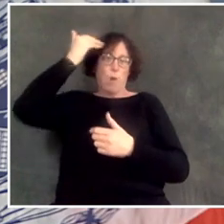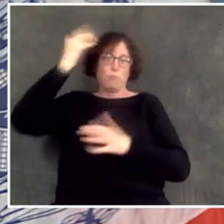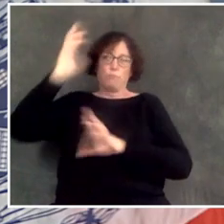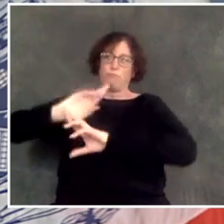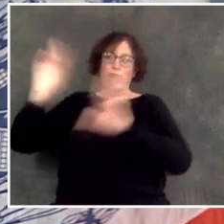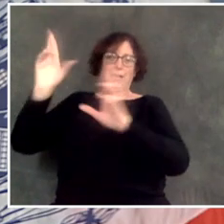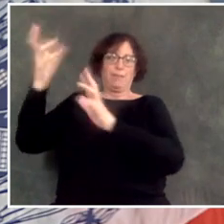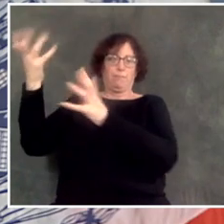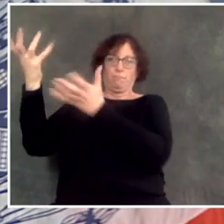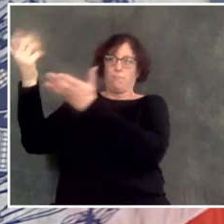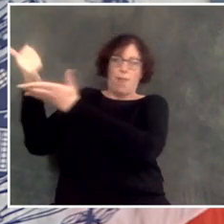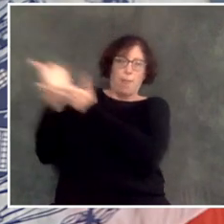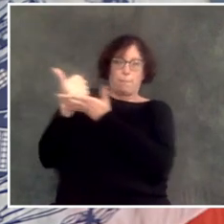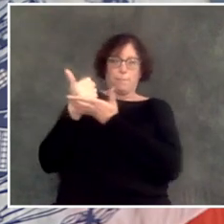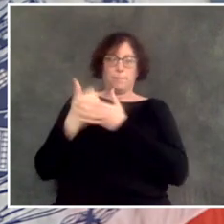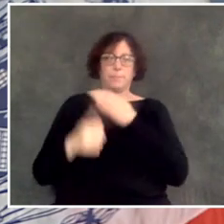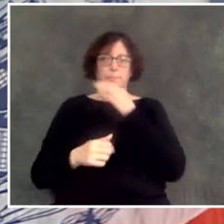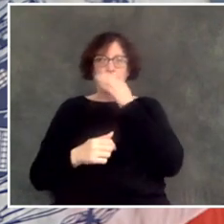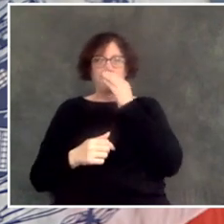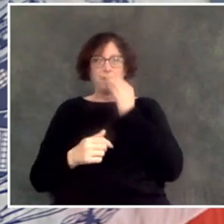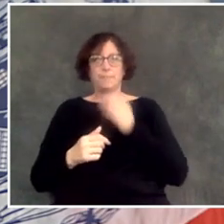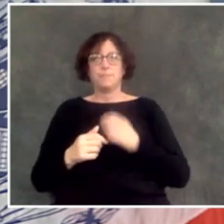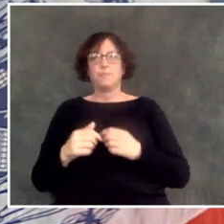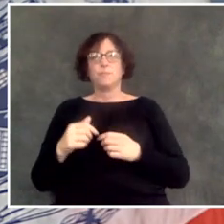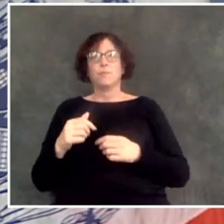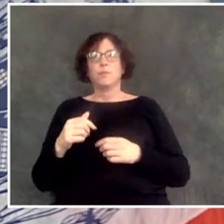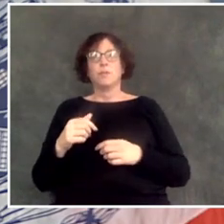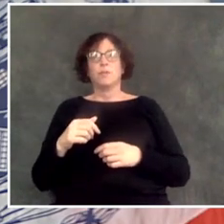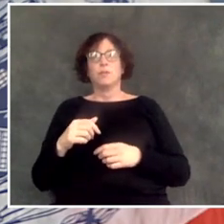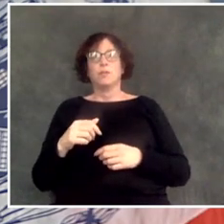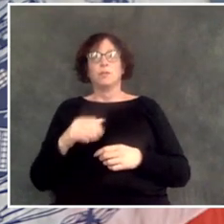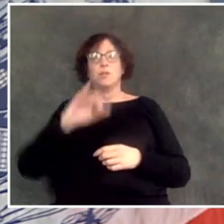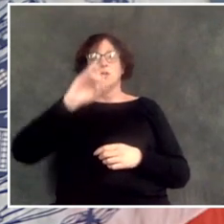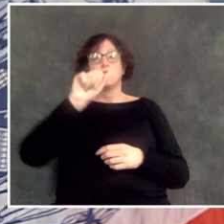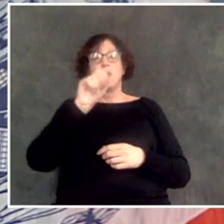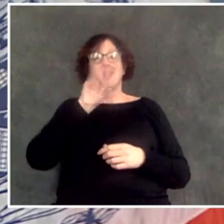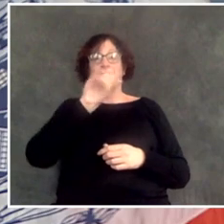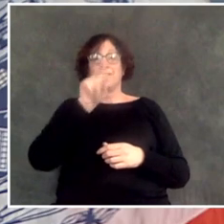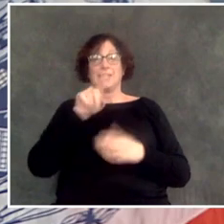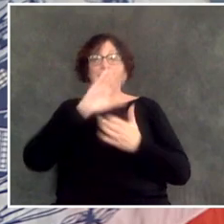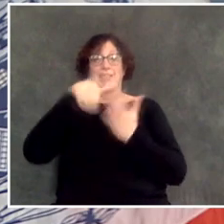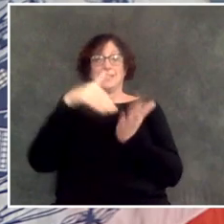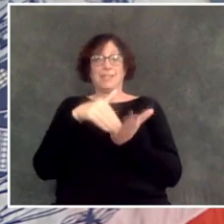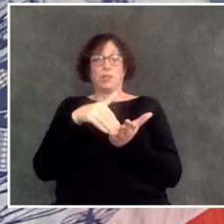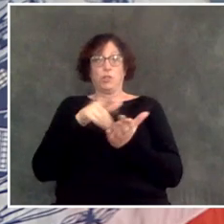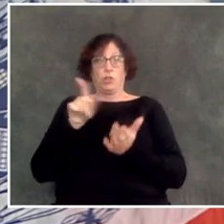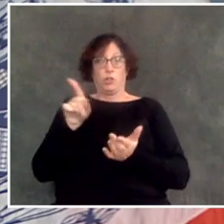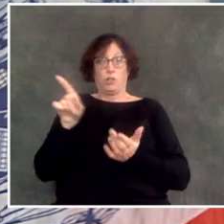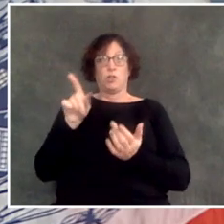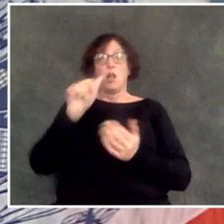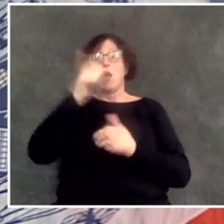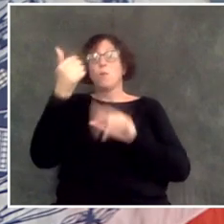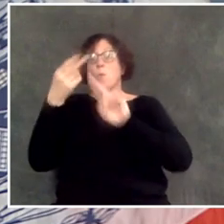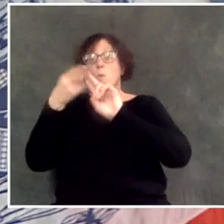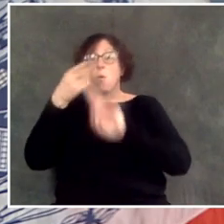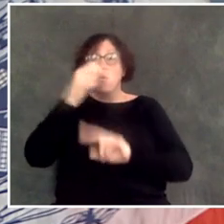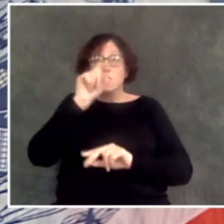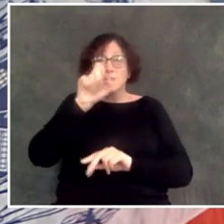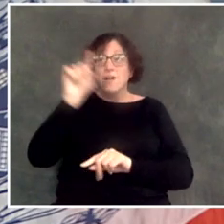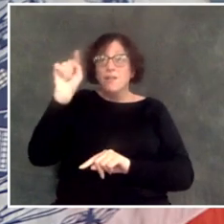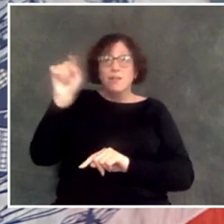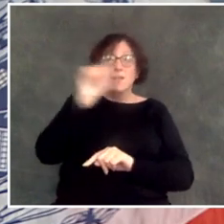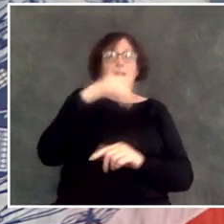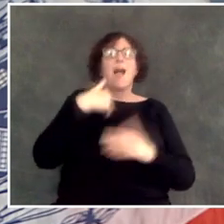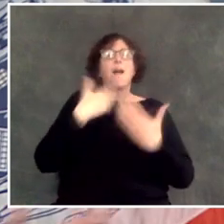pieces. But what I have asked for directly to the president, to the defense secretary, to the chairman of the Joint Chiefs of Staff is people go right into the ICUs